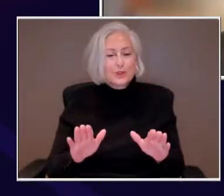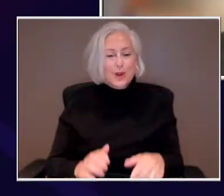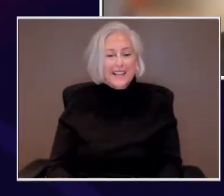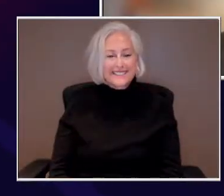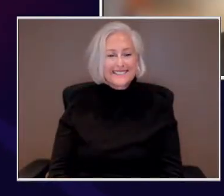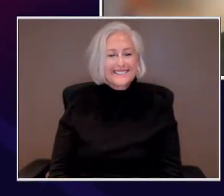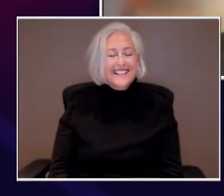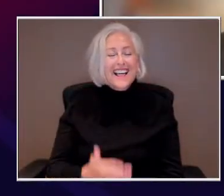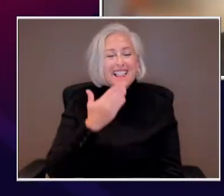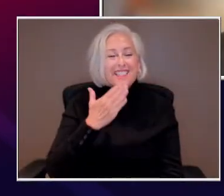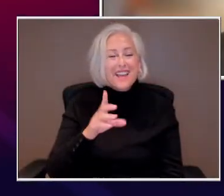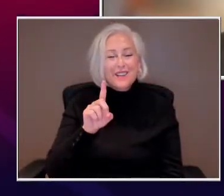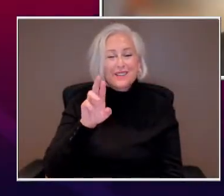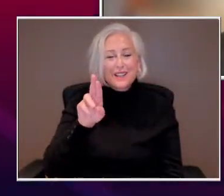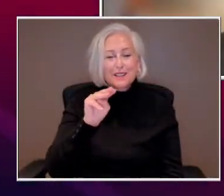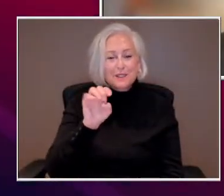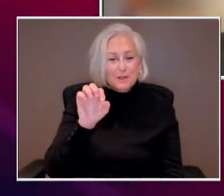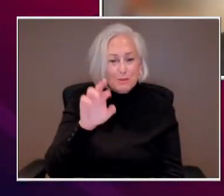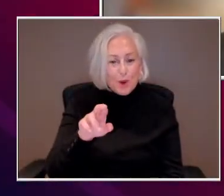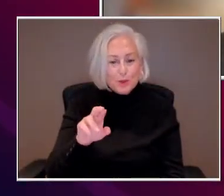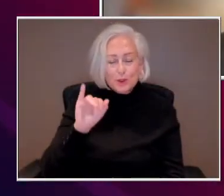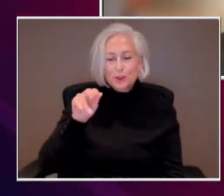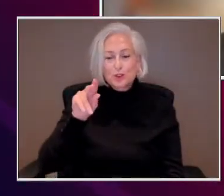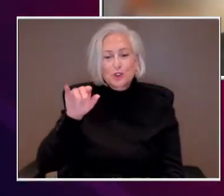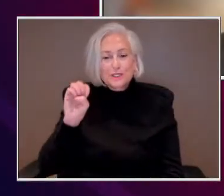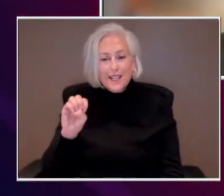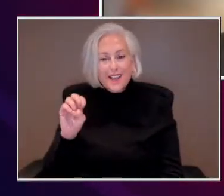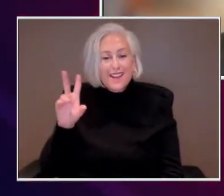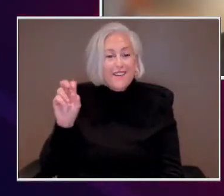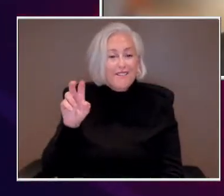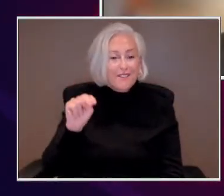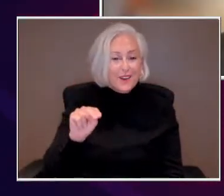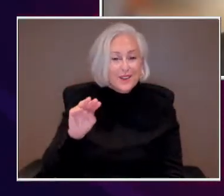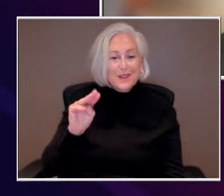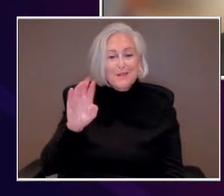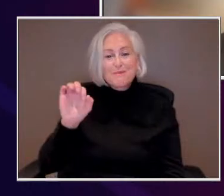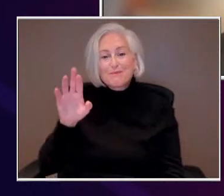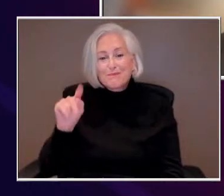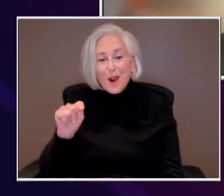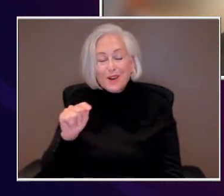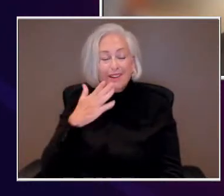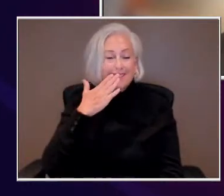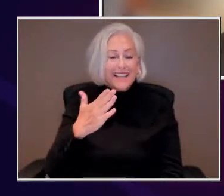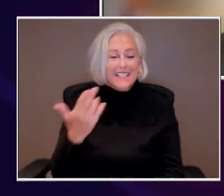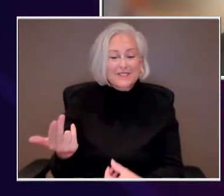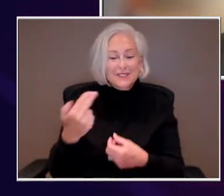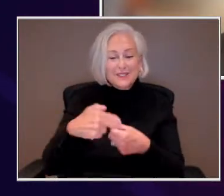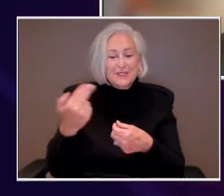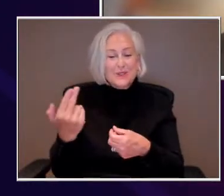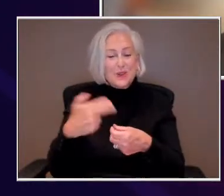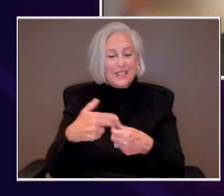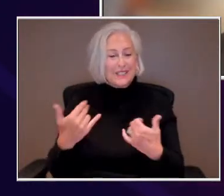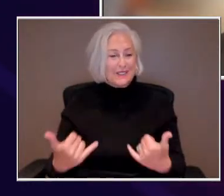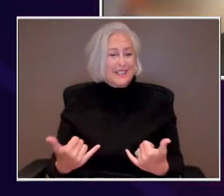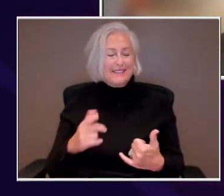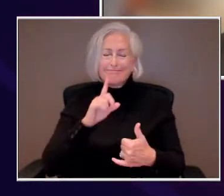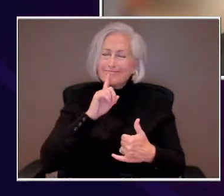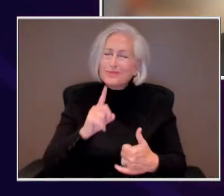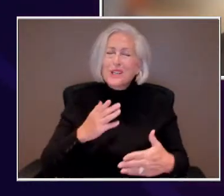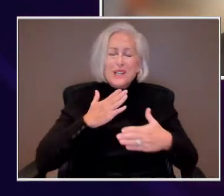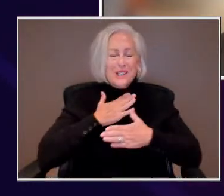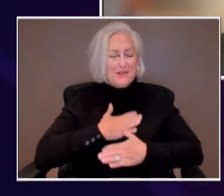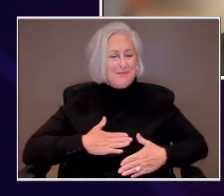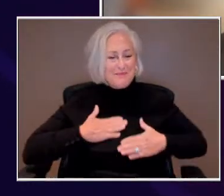Dr. Mosier, Janae, and Vern and Margaret for taking the time to join us today. This has been a real pleasure. We've loved this